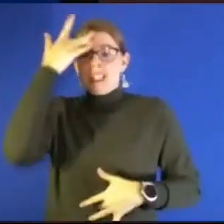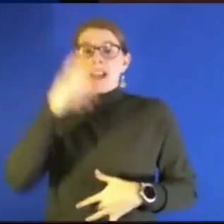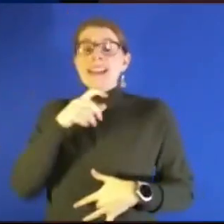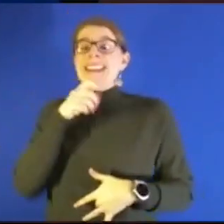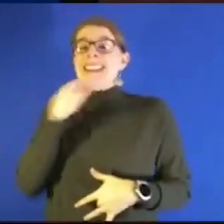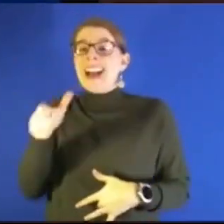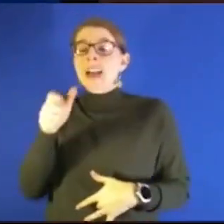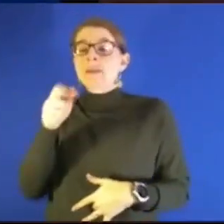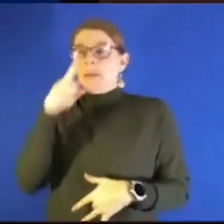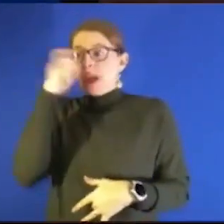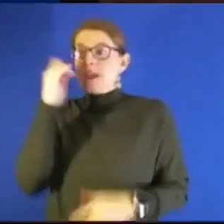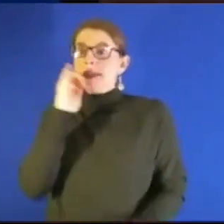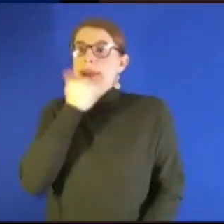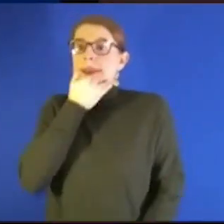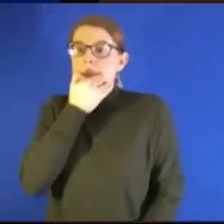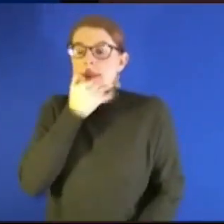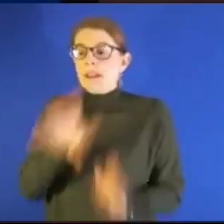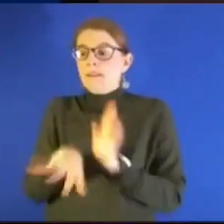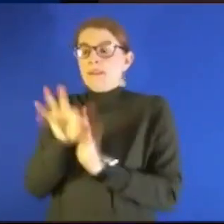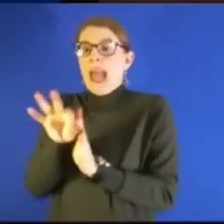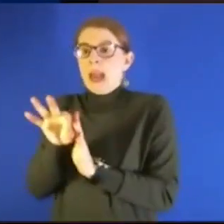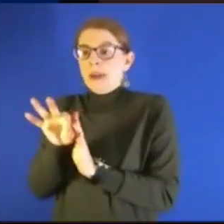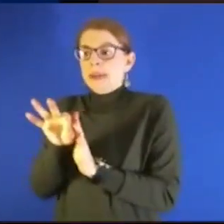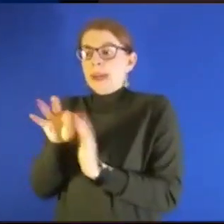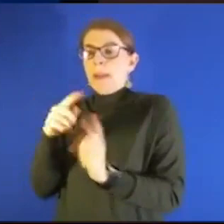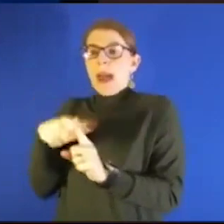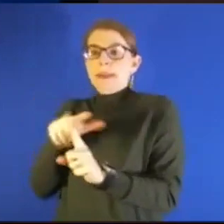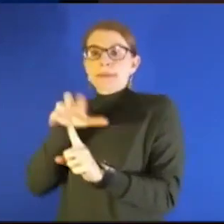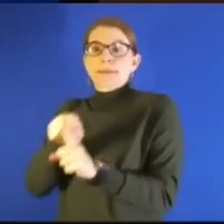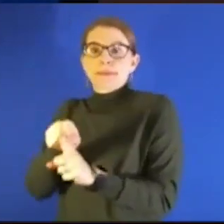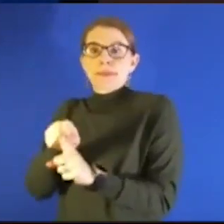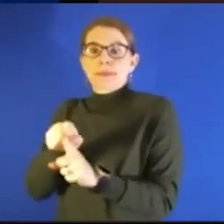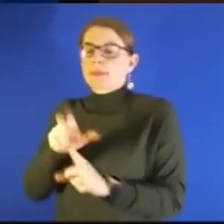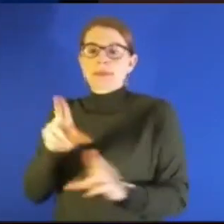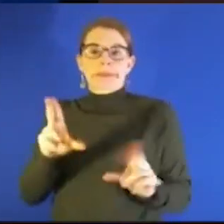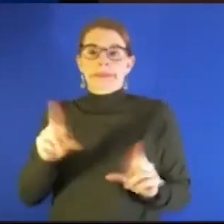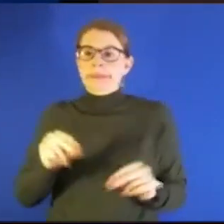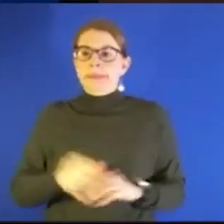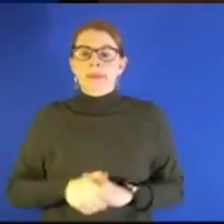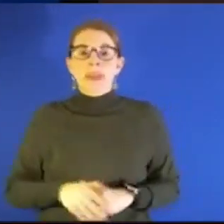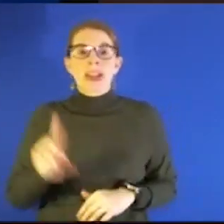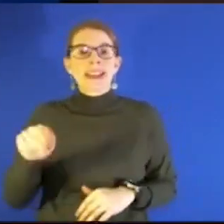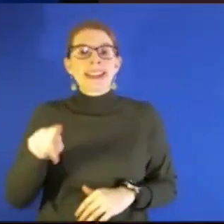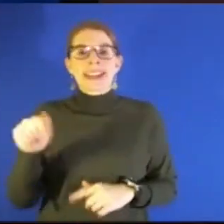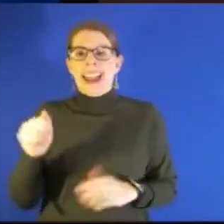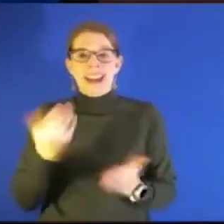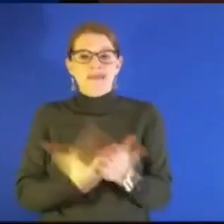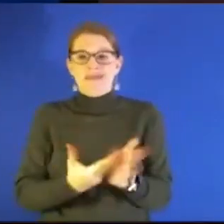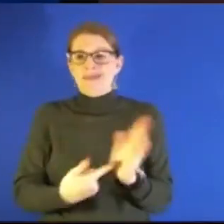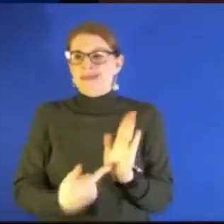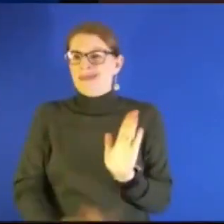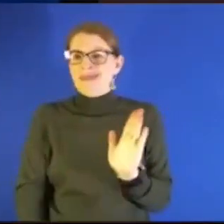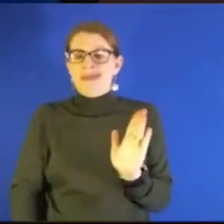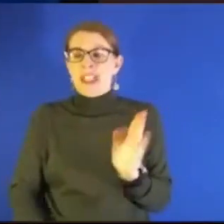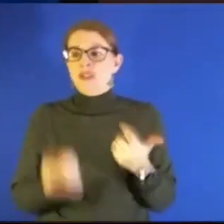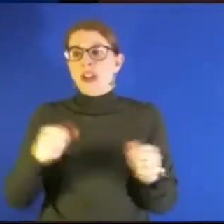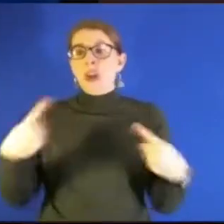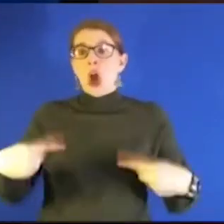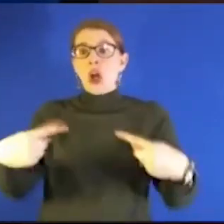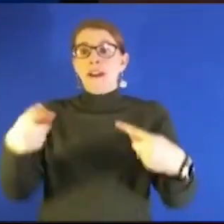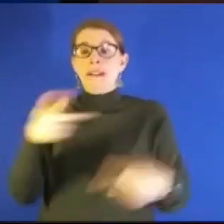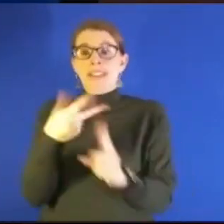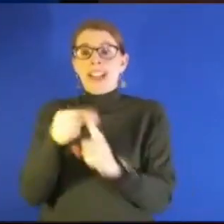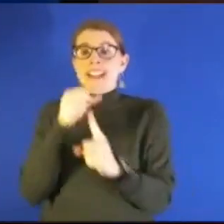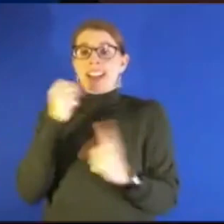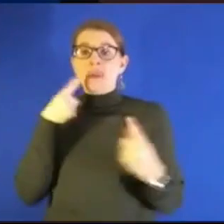incidentally. And so we really, the data just is what the data just is. It's like trying to argue that vaccines don't work.